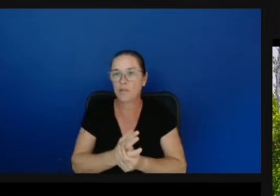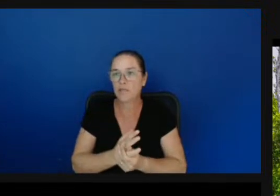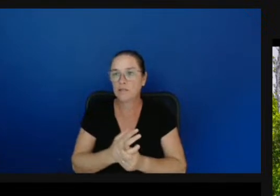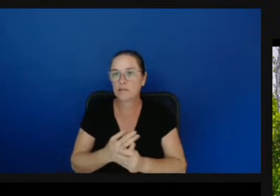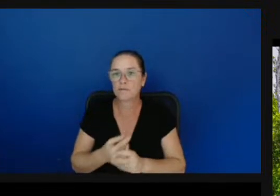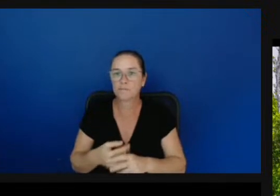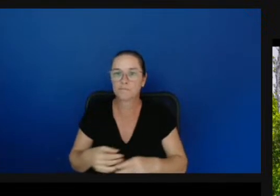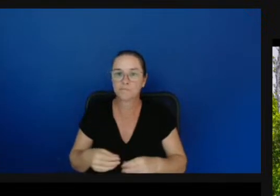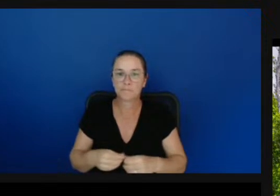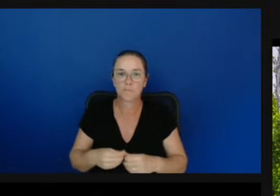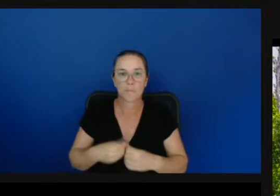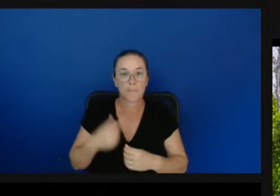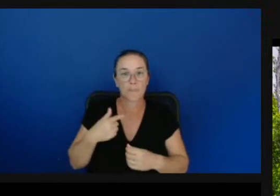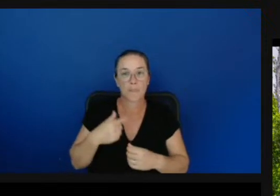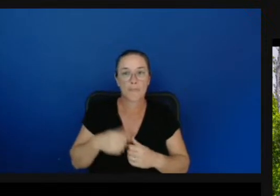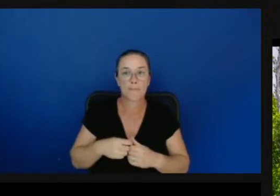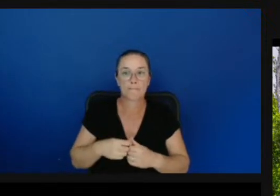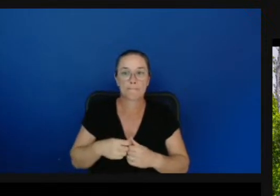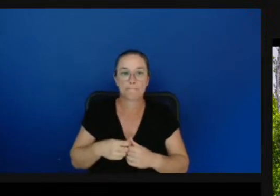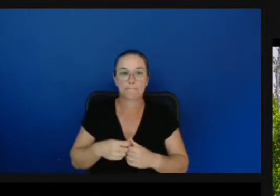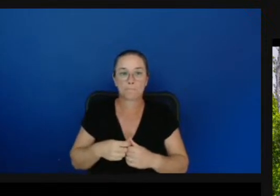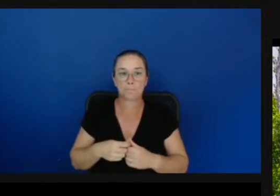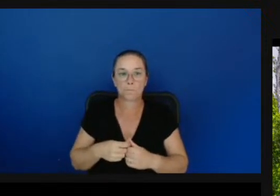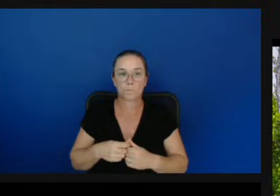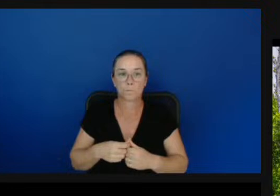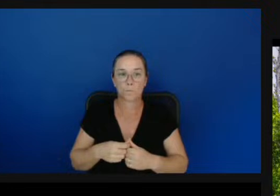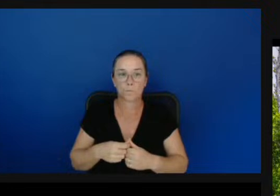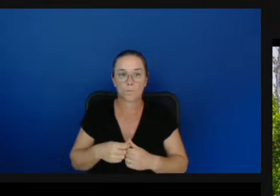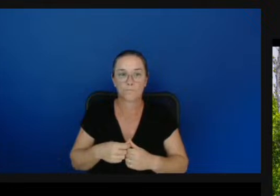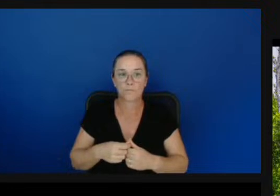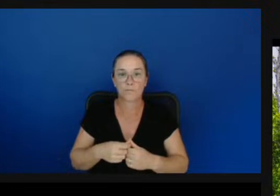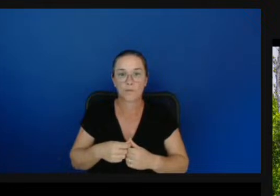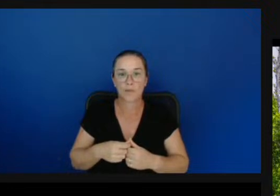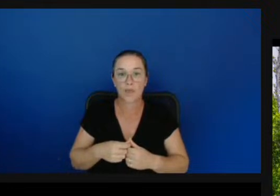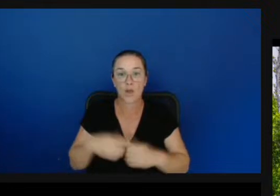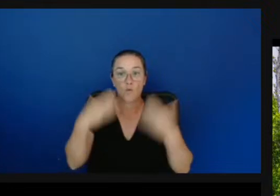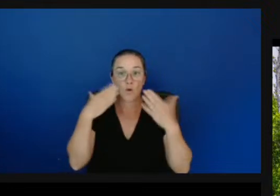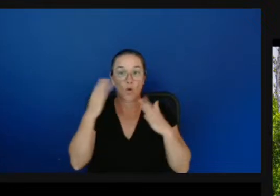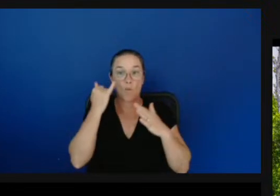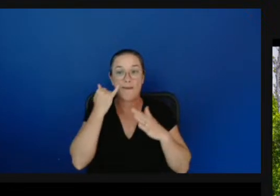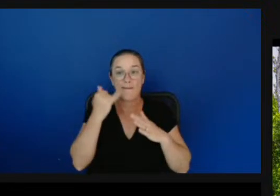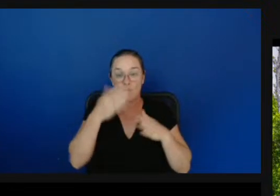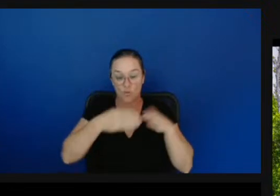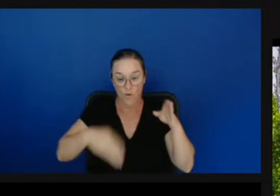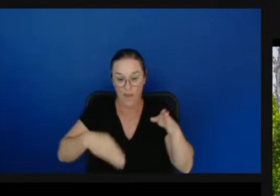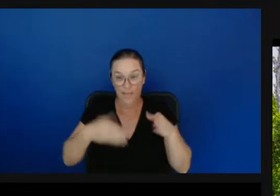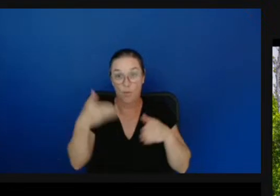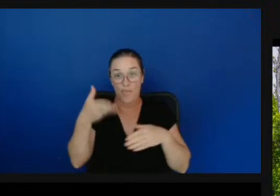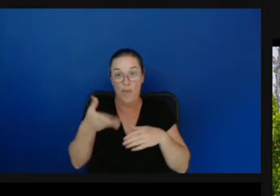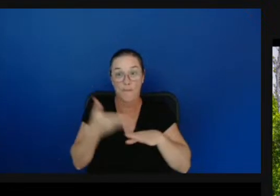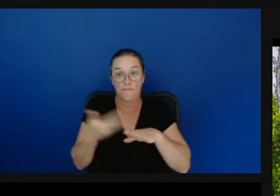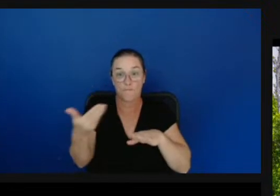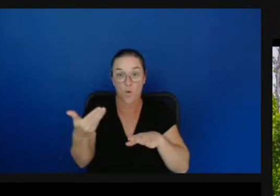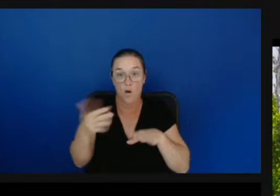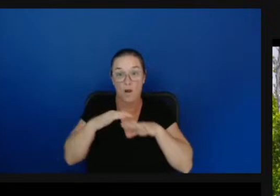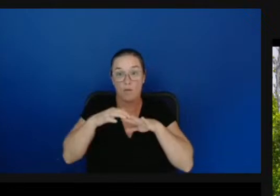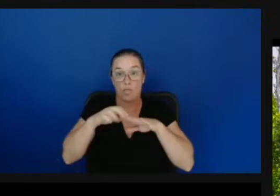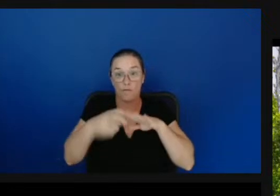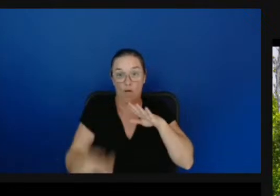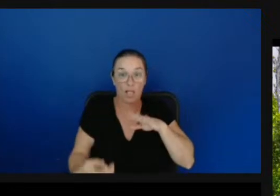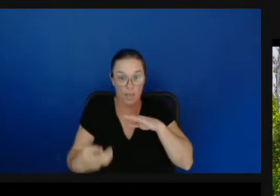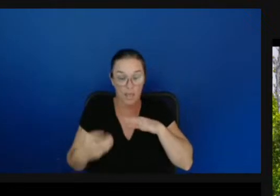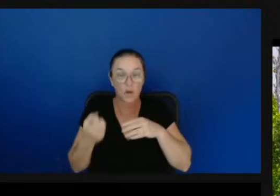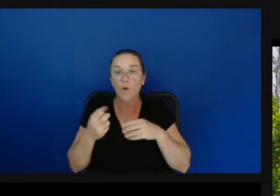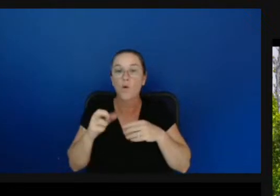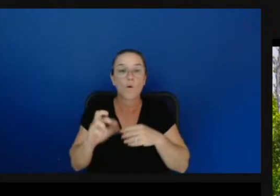whether the cracks that were previously there collapse in or not. but certainly there are cracks and there's ground collapse around